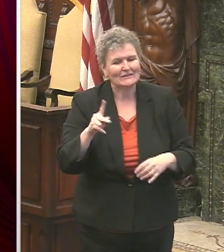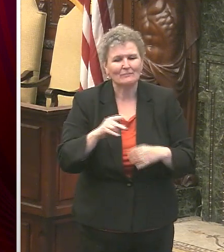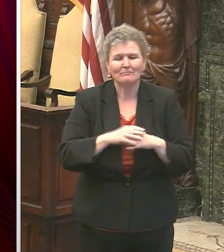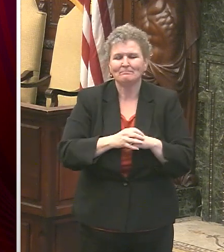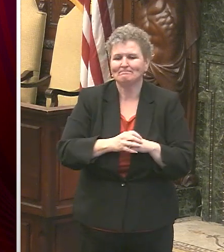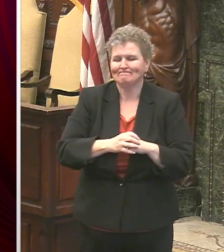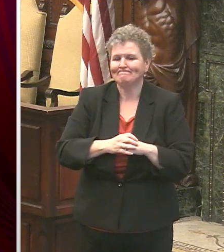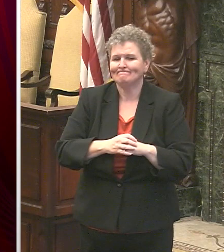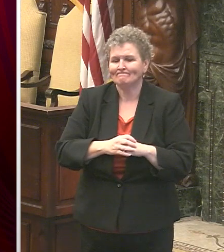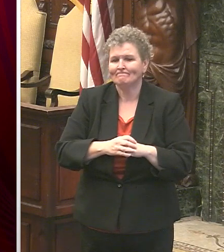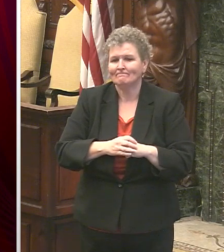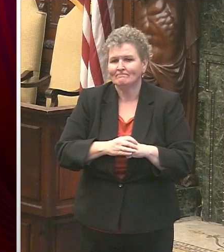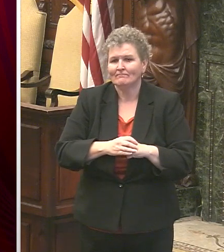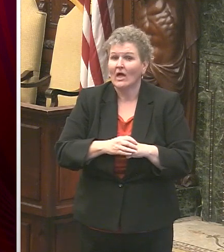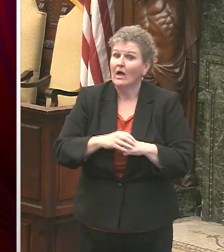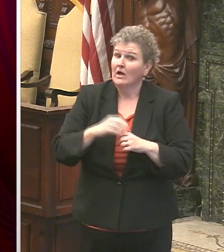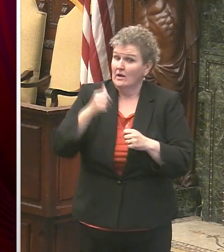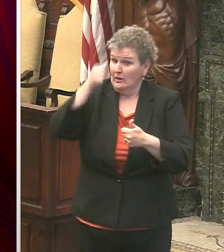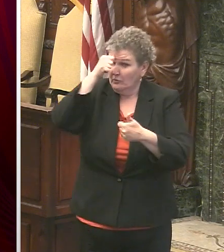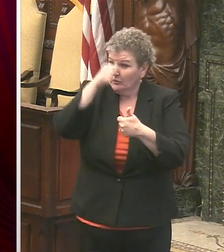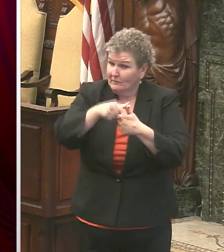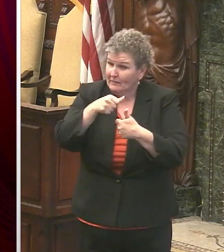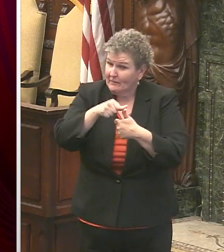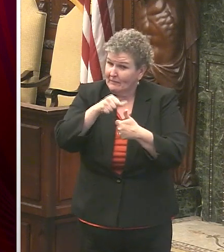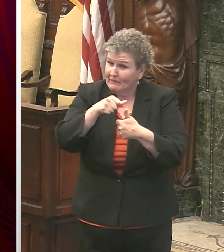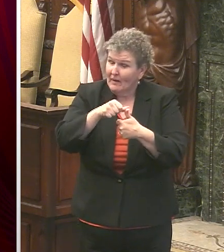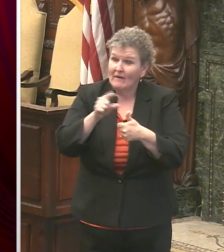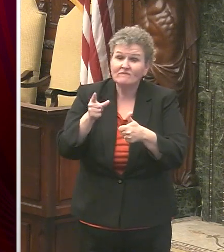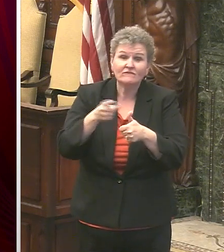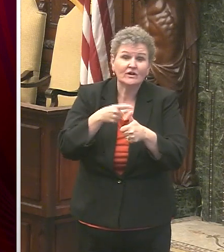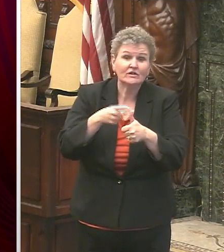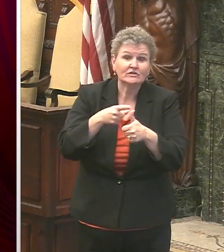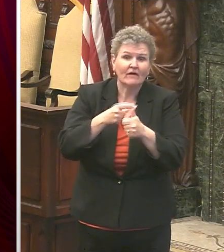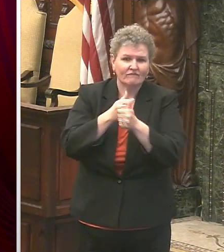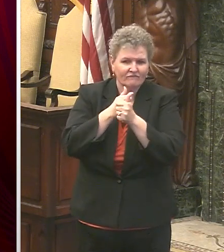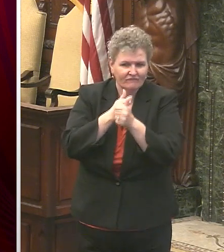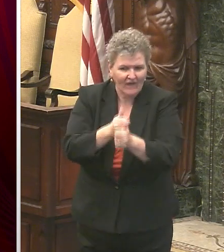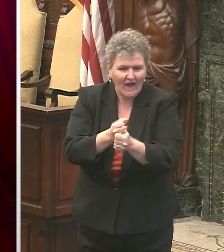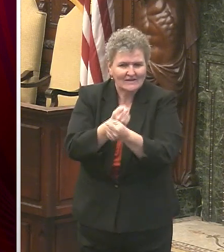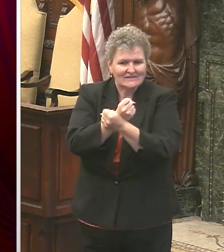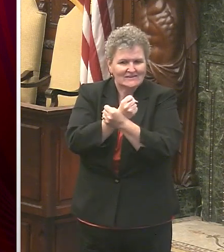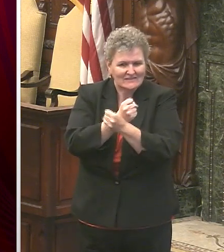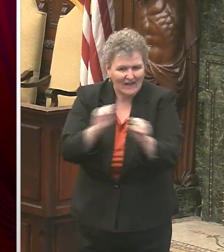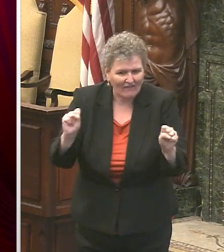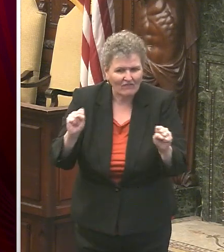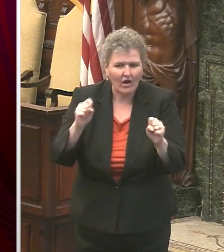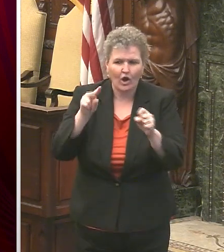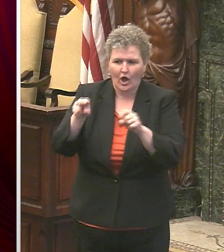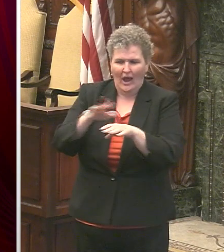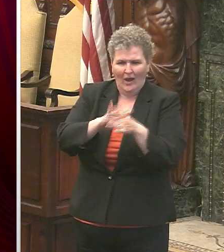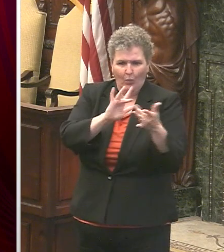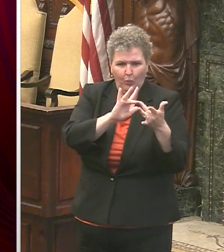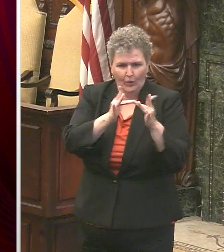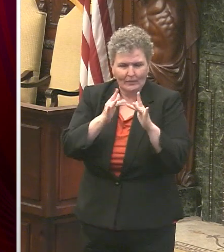so I remind everybody, first of all, follow our safety guidance on our website, wear a